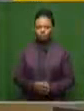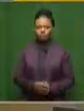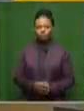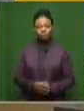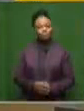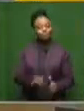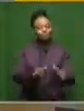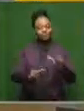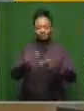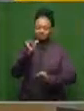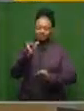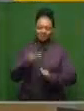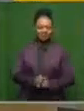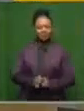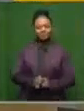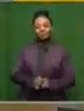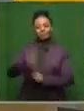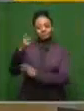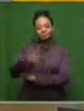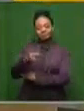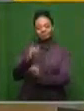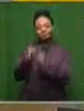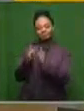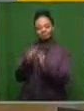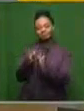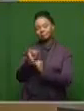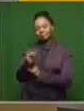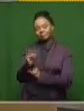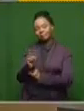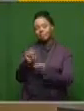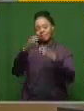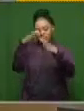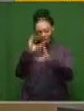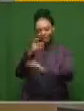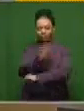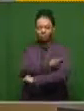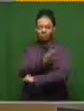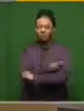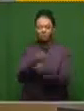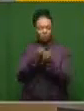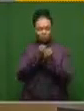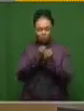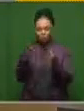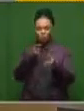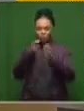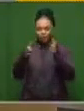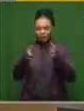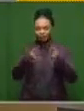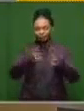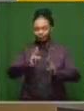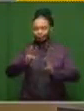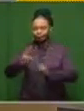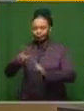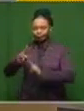We're we're ready to roll on the second segment of this conversation around vaccines. There's so many comments that have come through from our viewers and a lot of